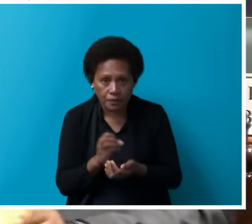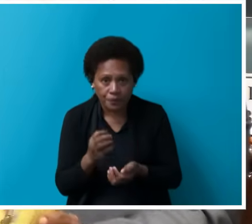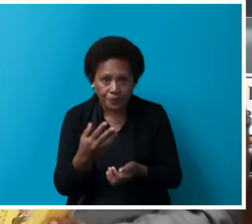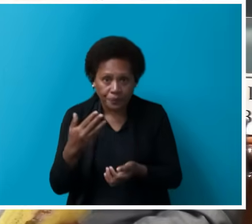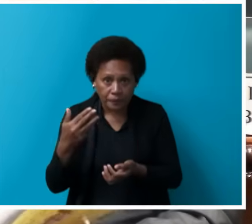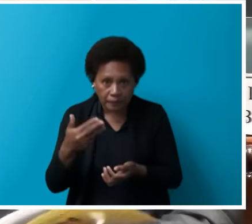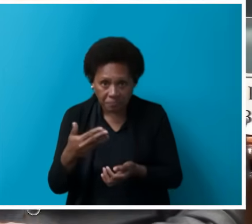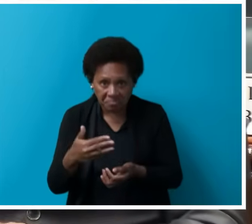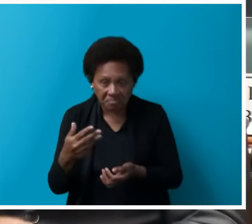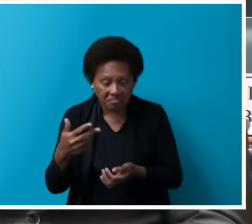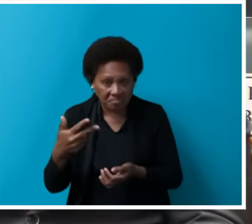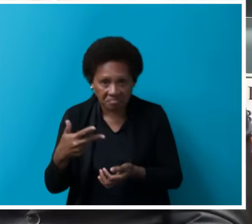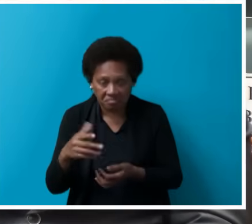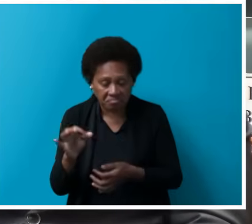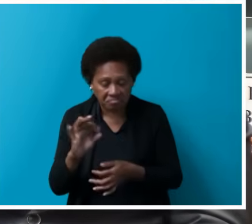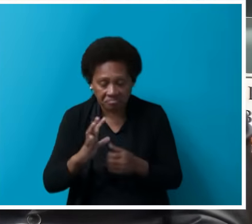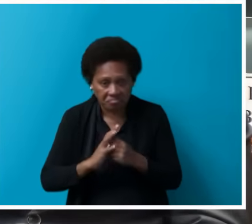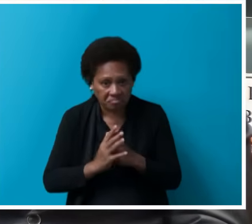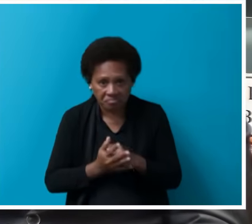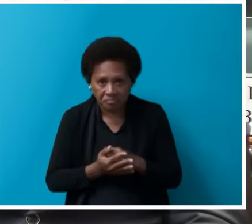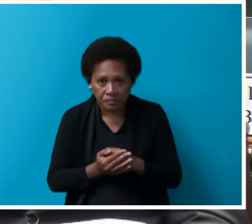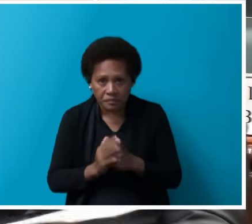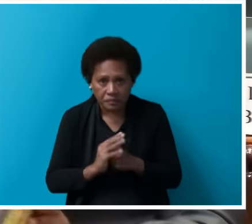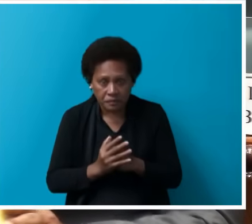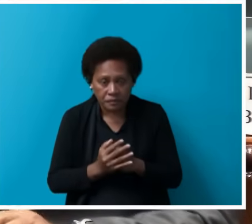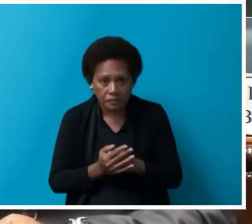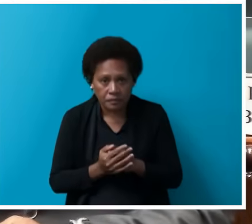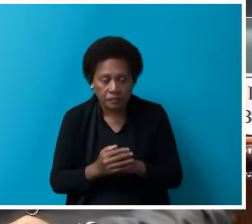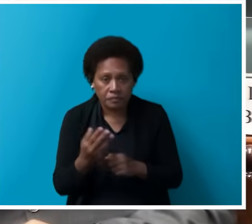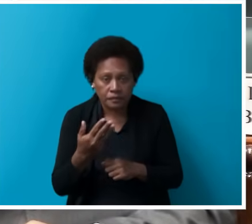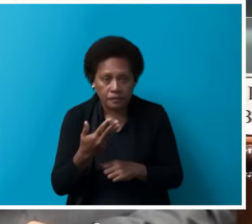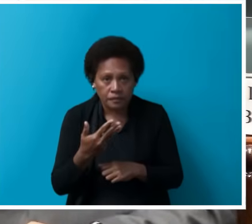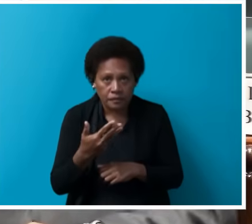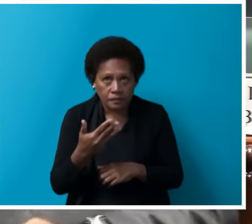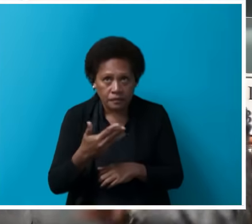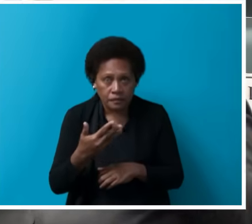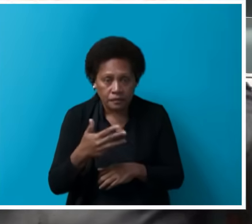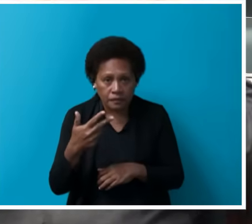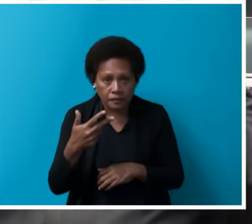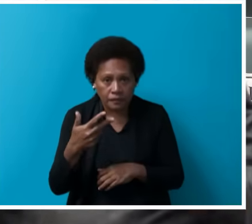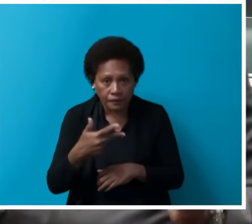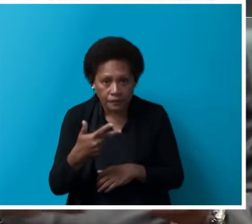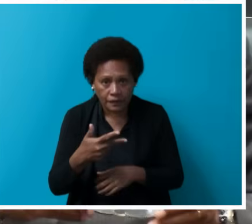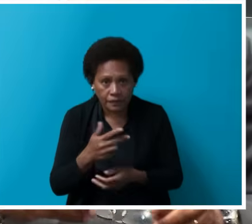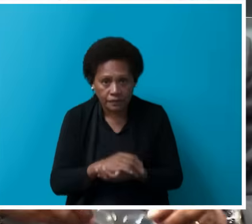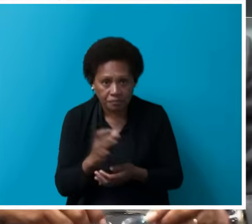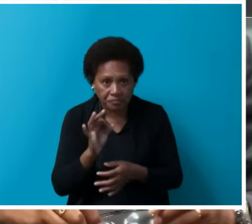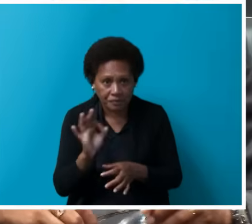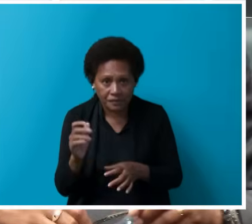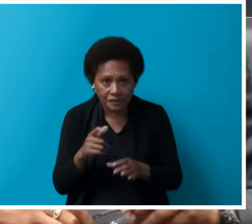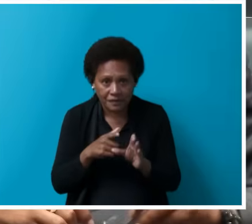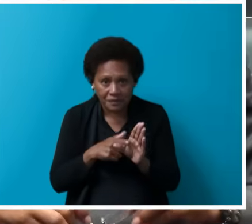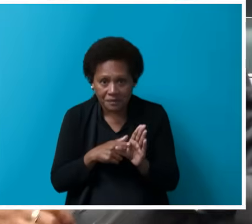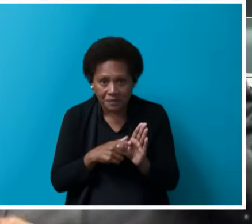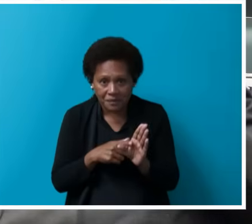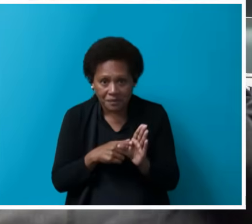2018-19, no COVID. For 2018 and 19 was not the only year the previous government fell